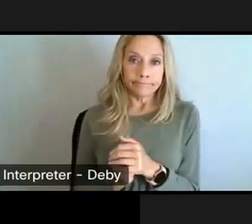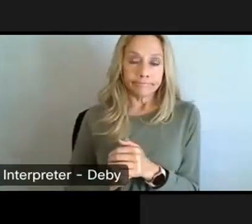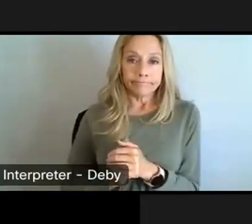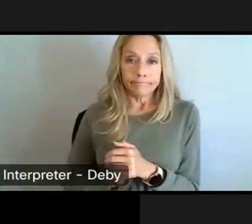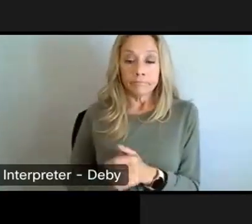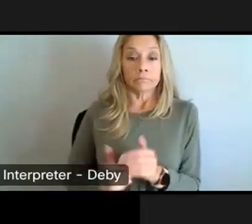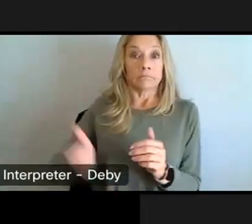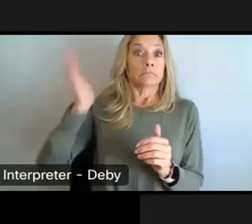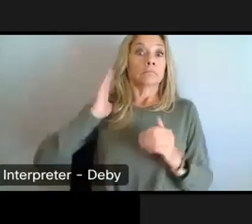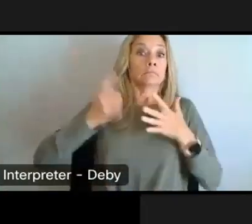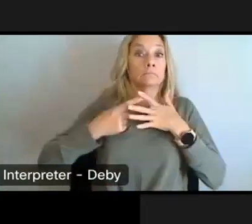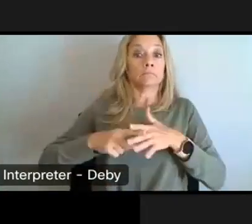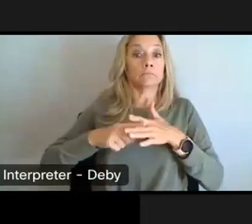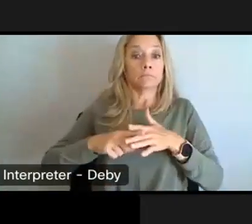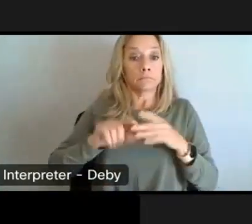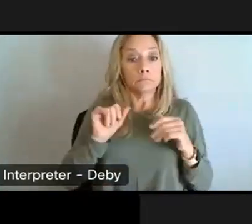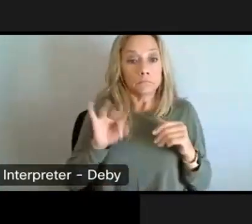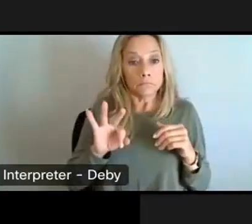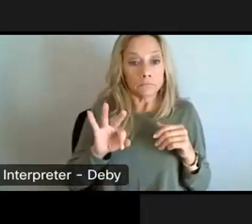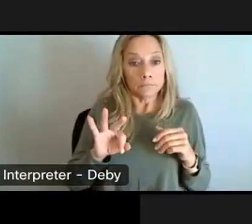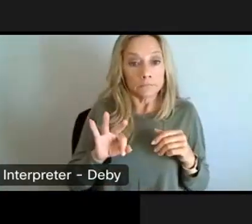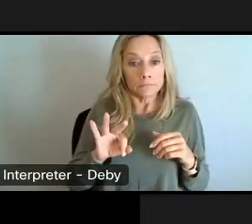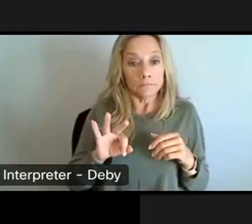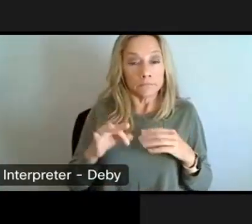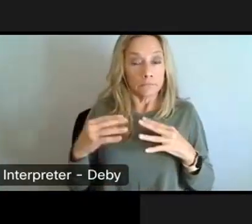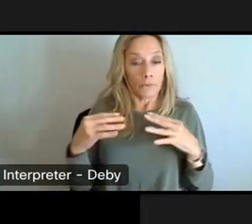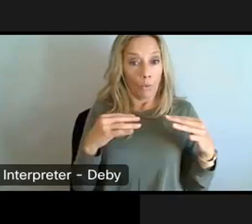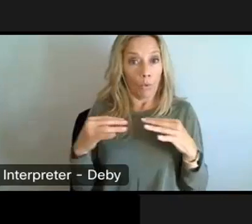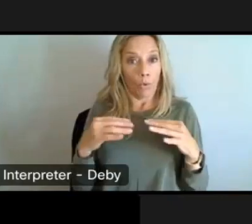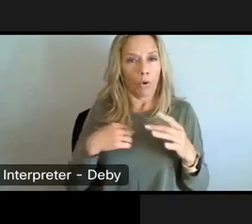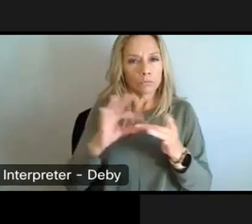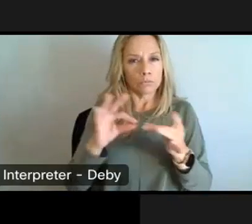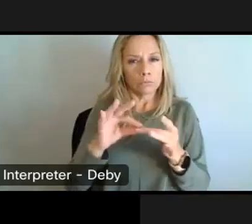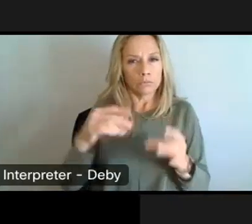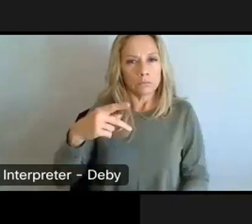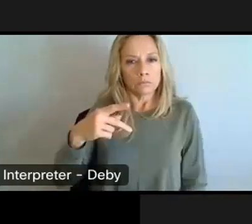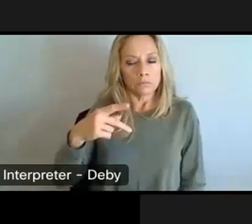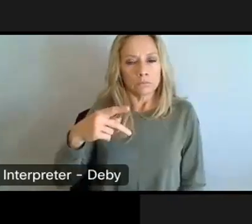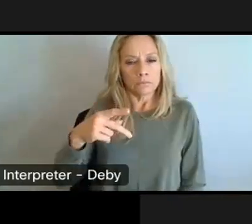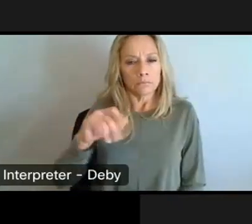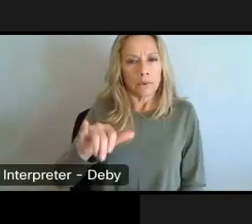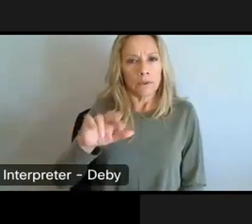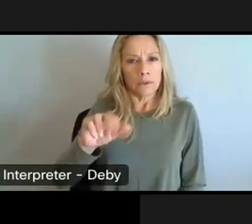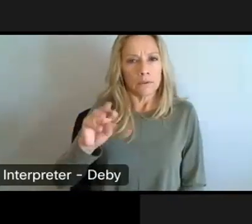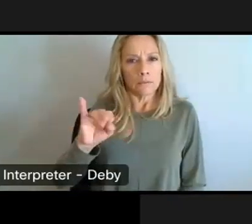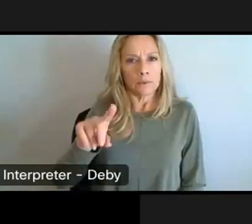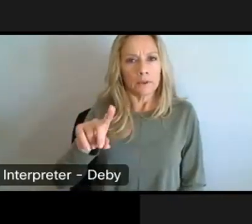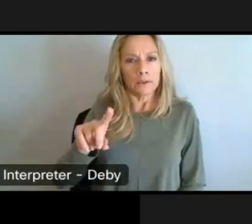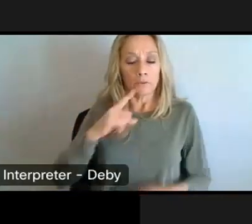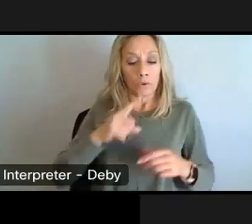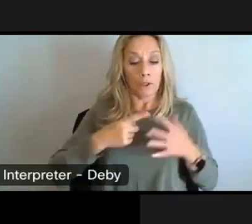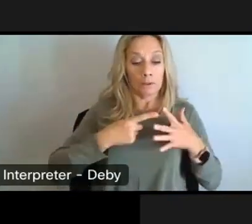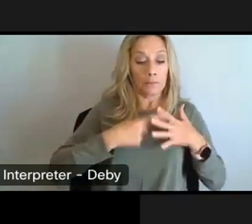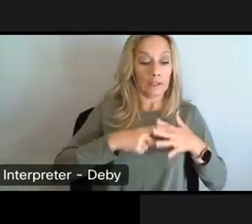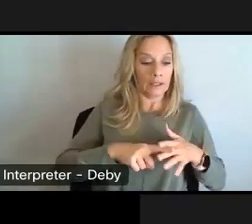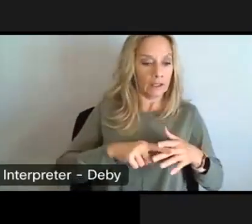Back at the beginning of the war, when I talked about kind of the big pyramid, at the beginning we didn't take a lot of casualties, and all